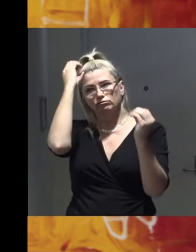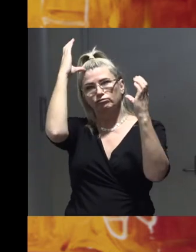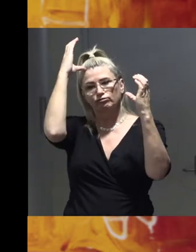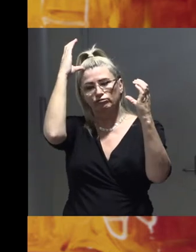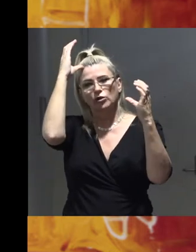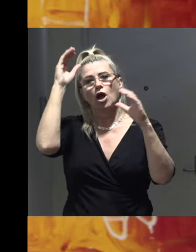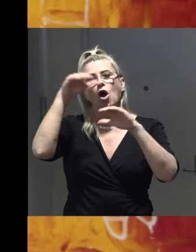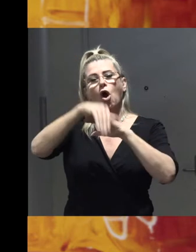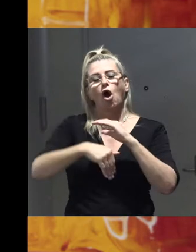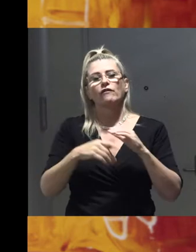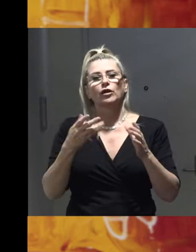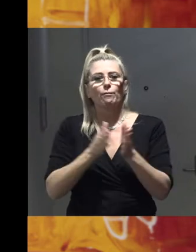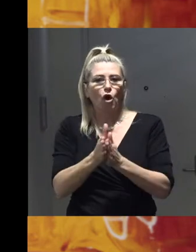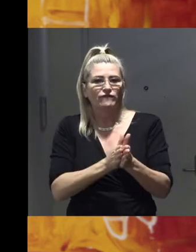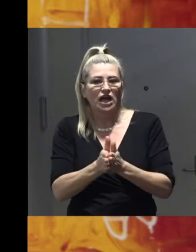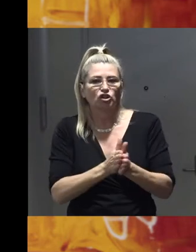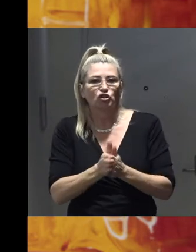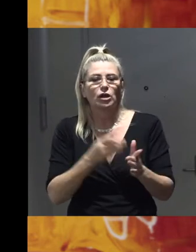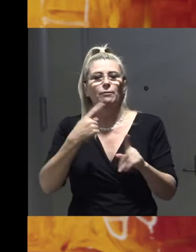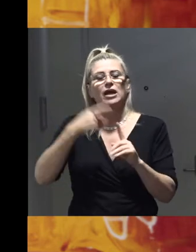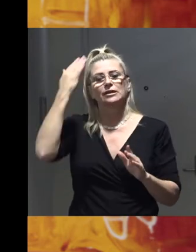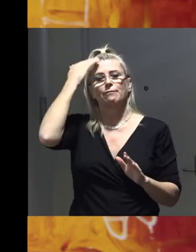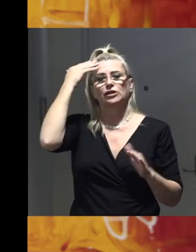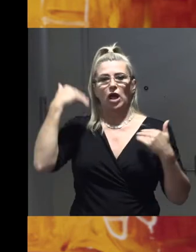in relation to motivation and mental health.